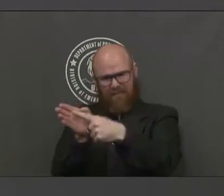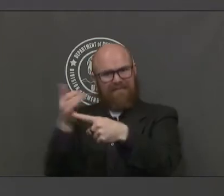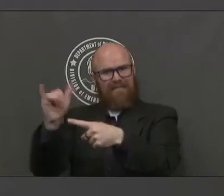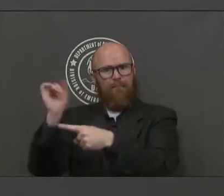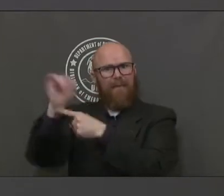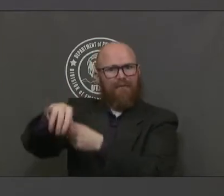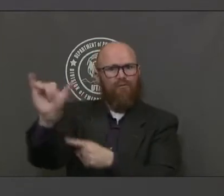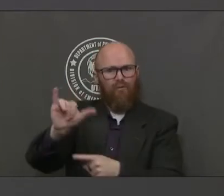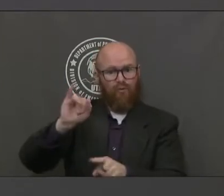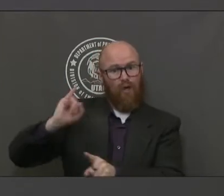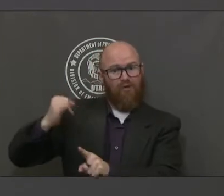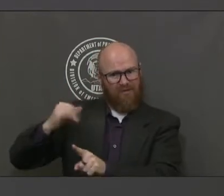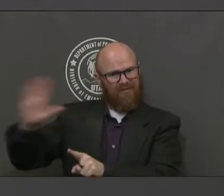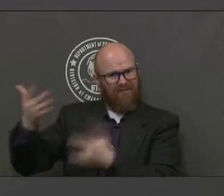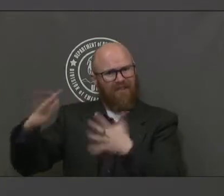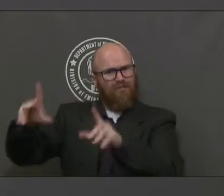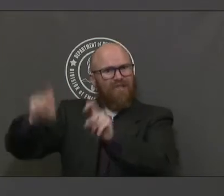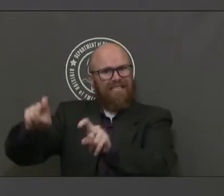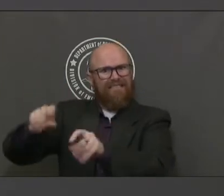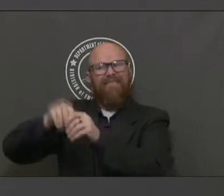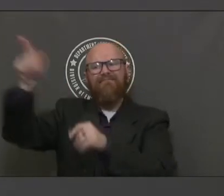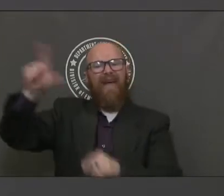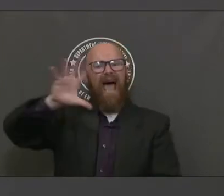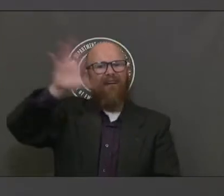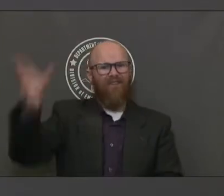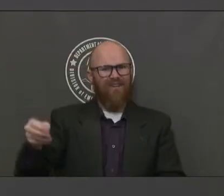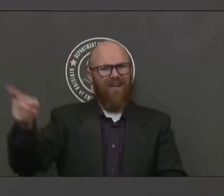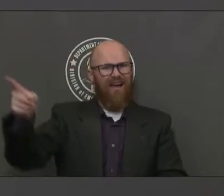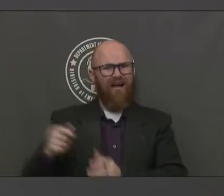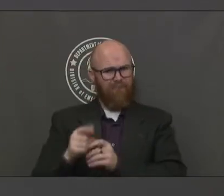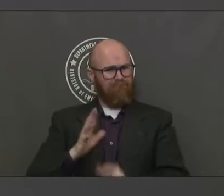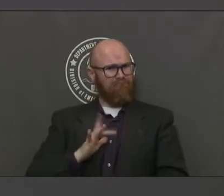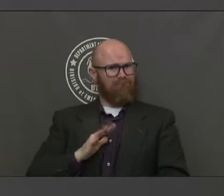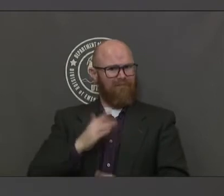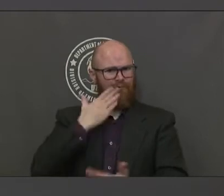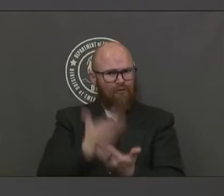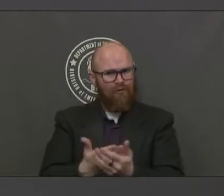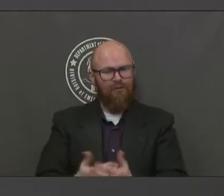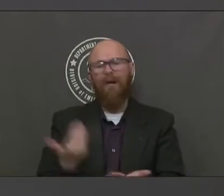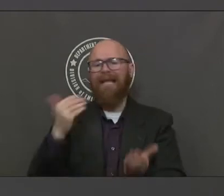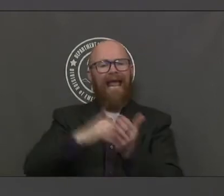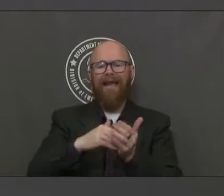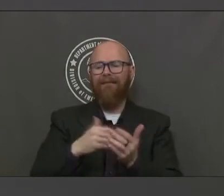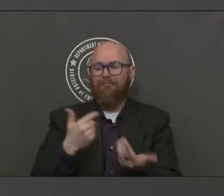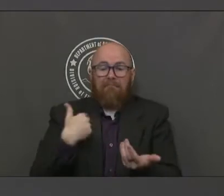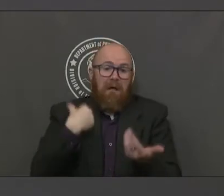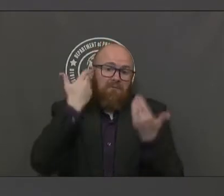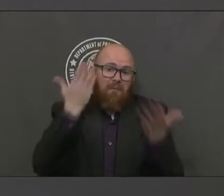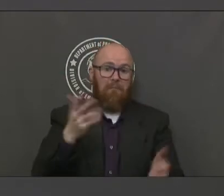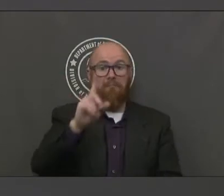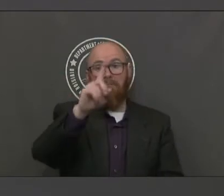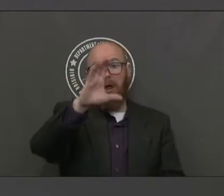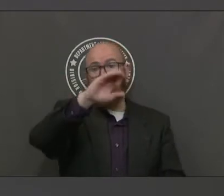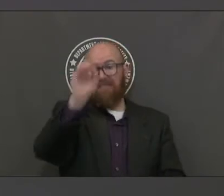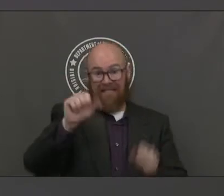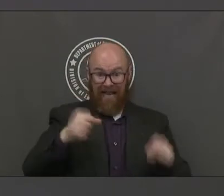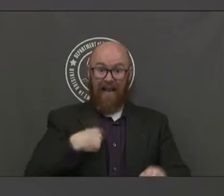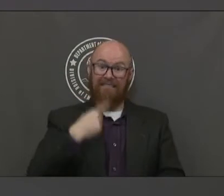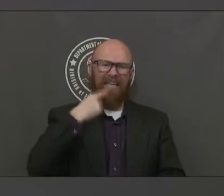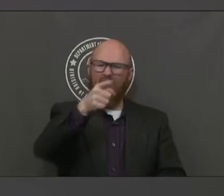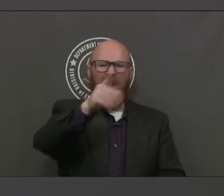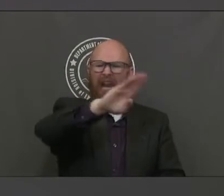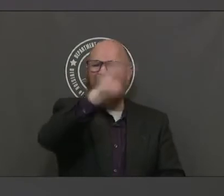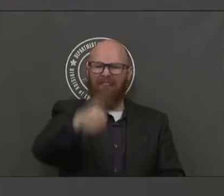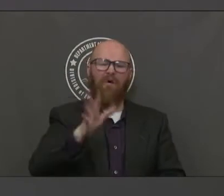so there's all this positive news. Yeah, so maybe we don't know 100% that you can't transmit the disease if you've had